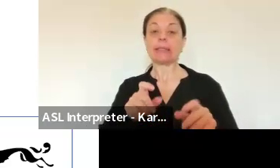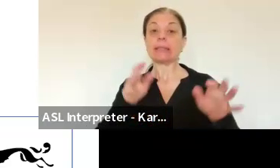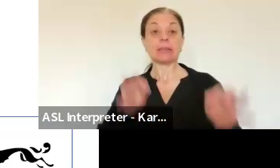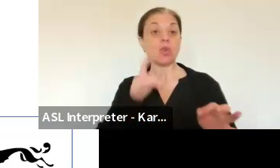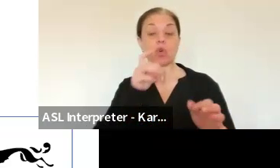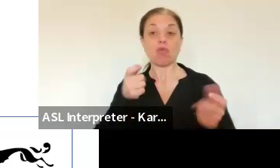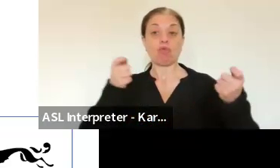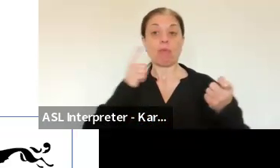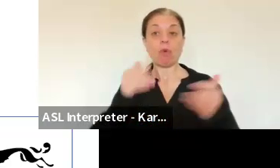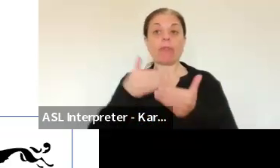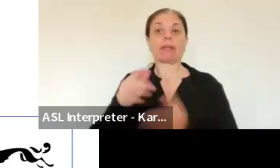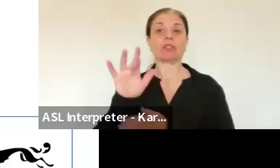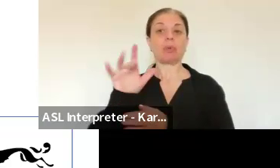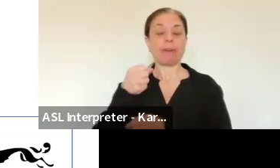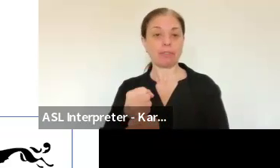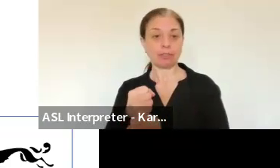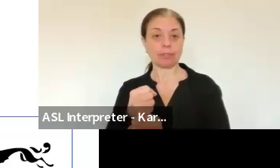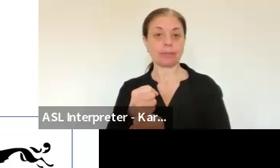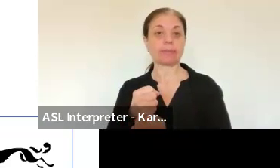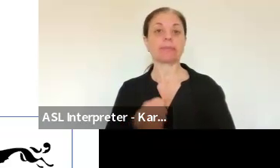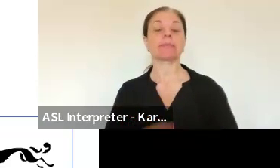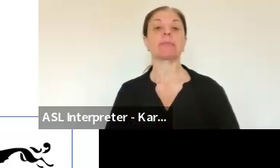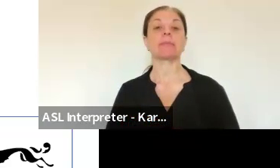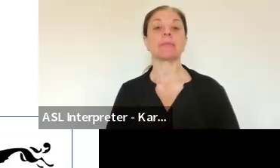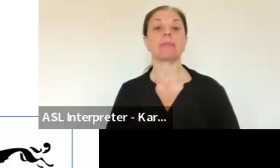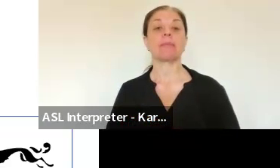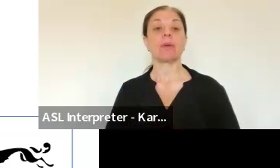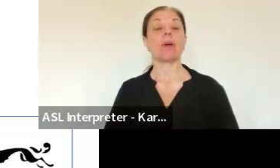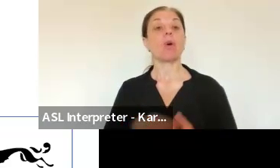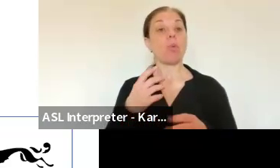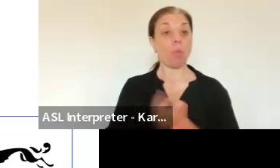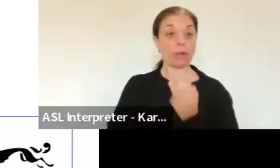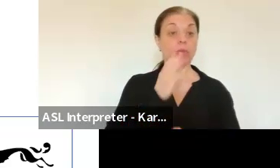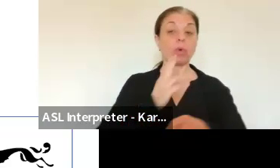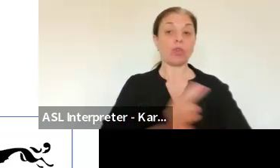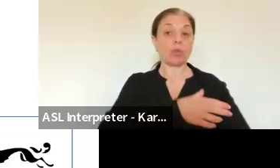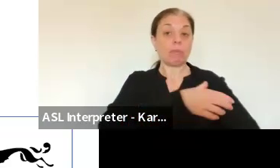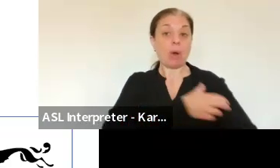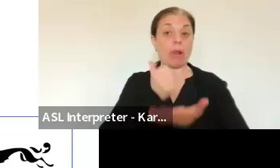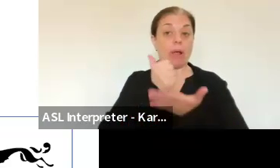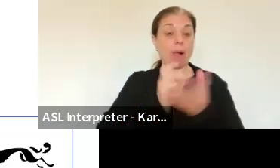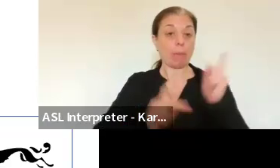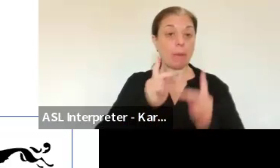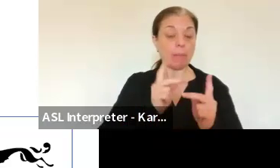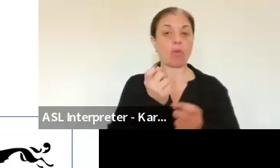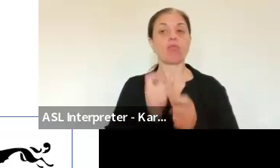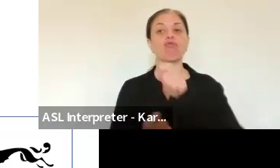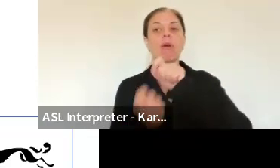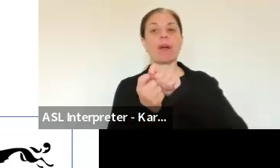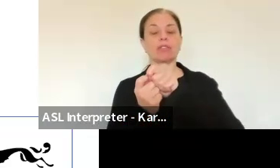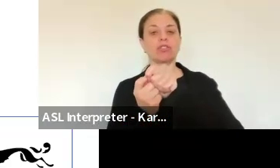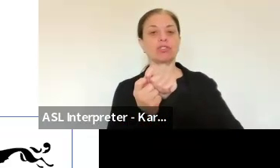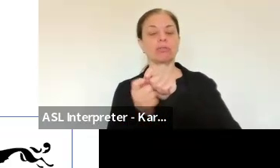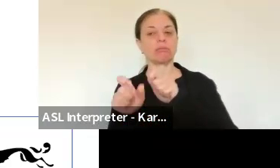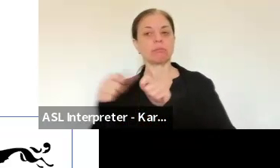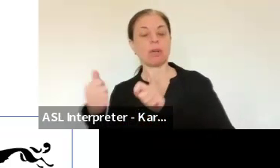next 25 years. If Belle wins, she'll use her power to help her people and get revenge on the Risen. But Belle doesn't know